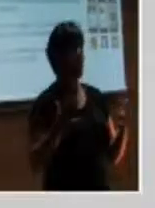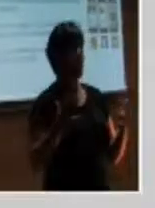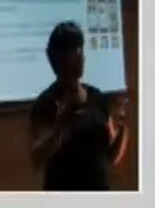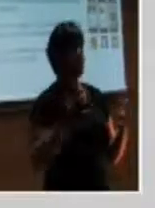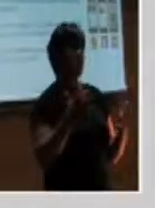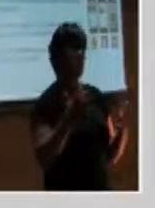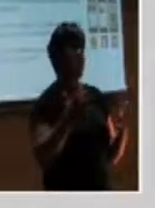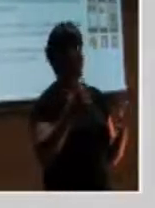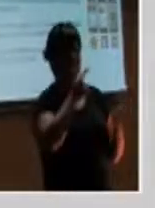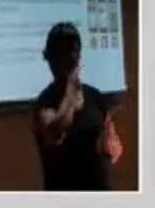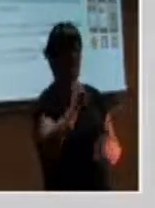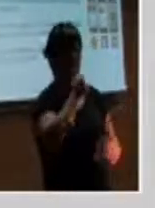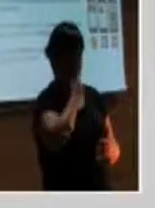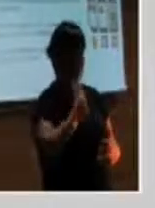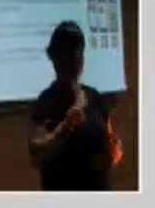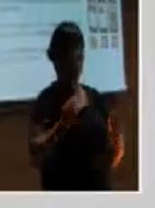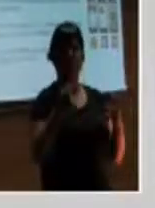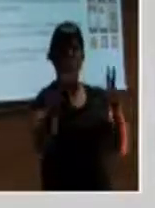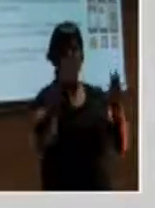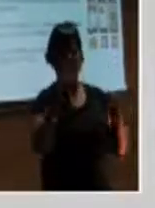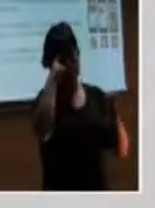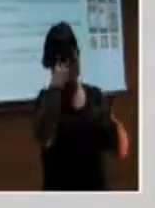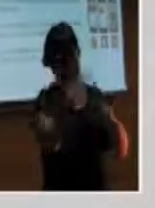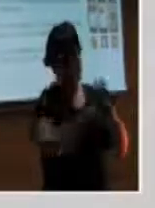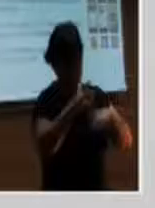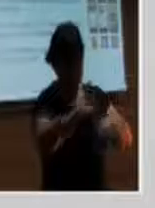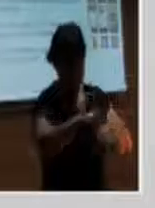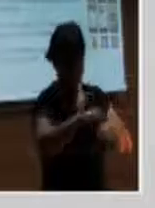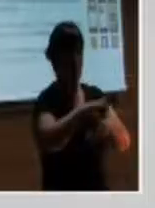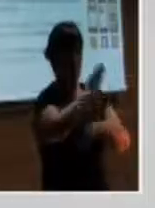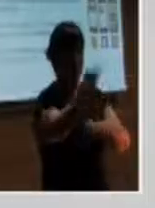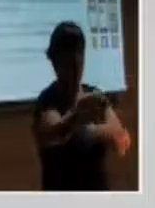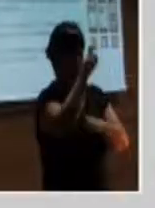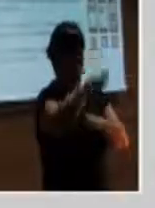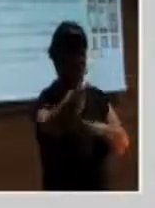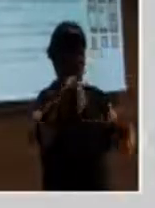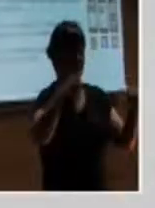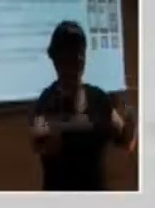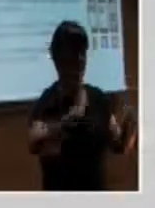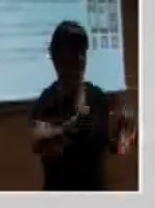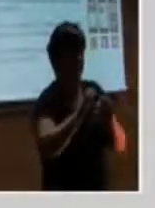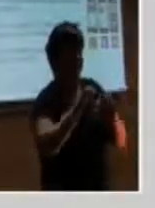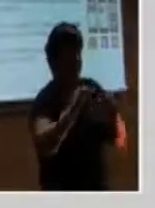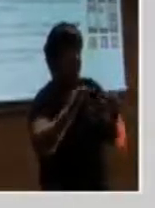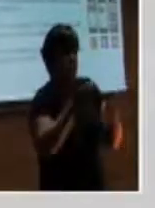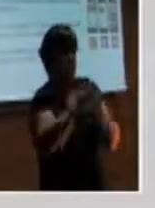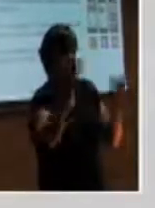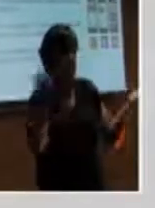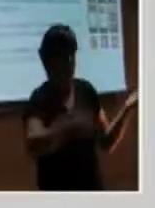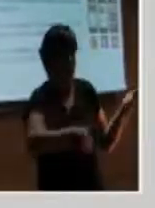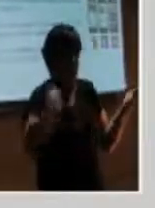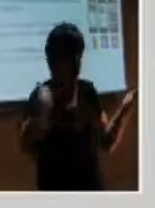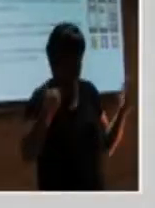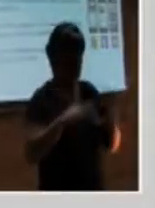general. There is a huge interest in them. They've been downloaded in over 100 countries.